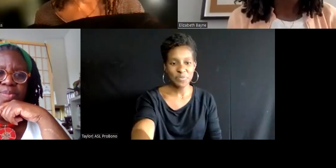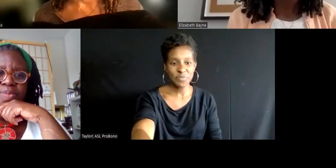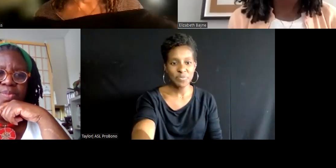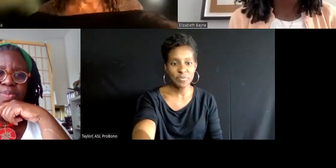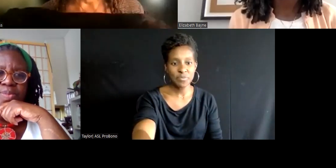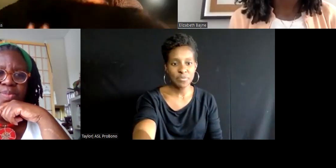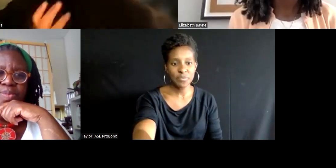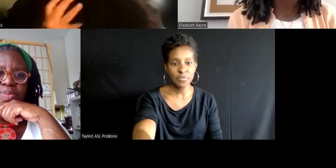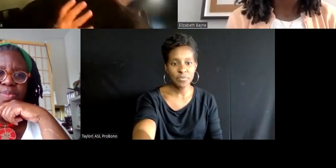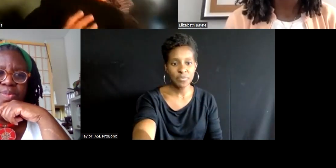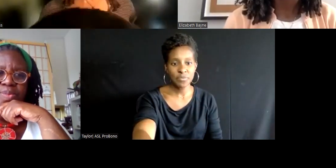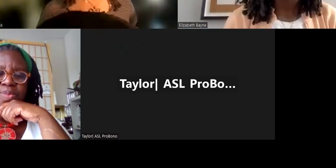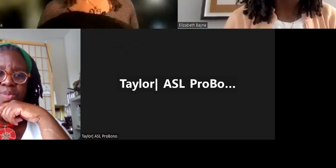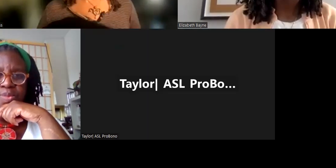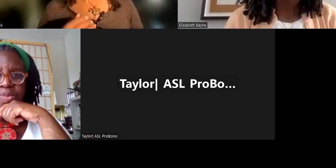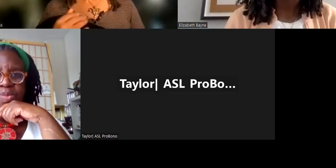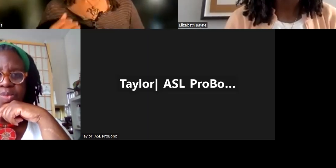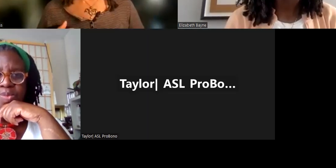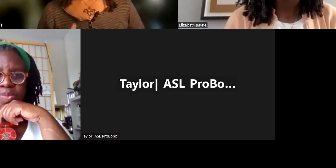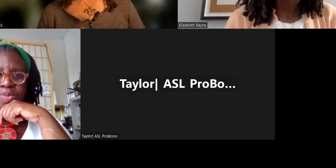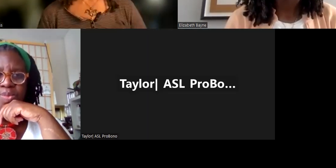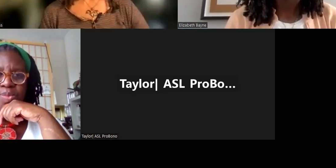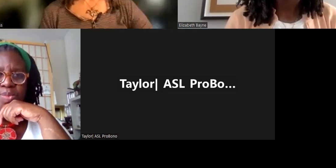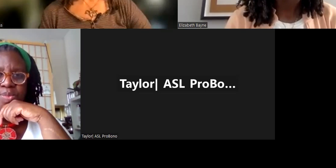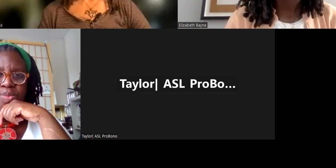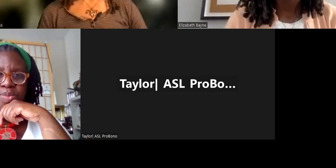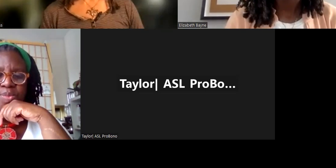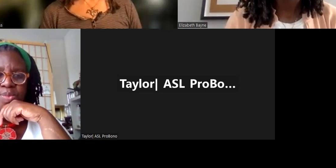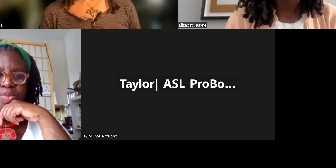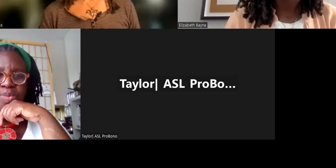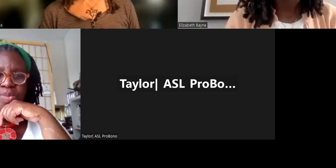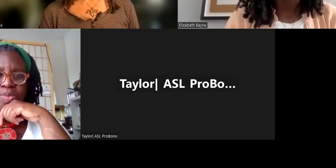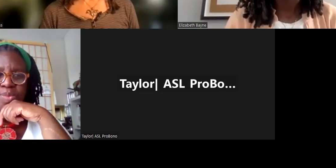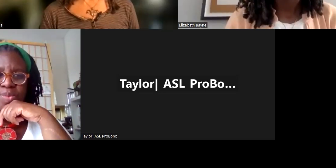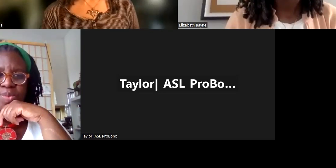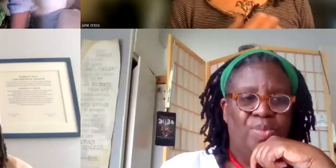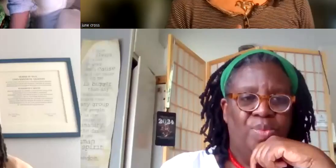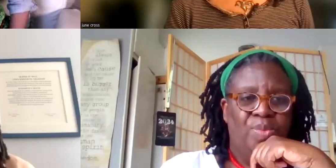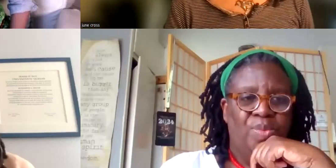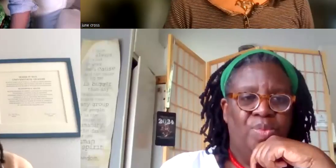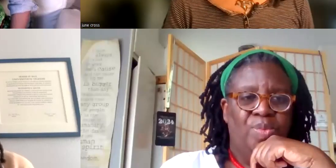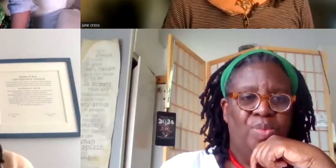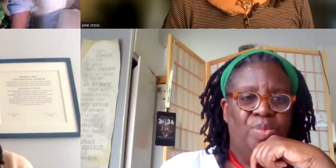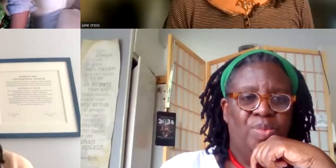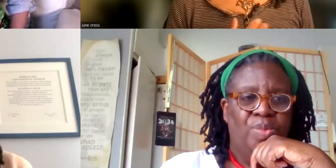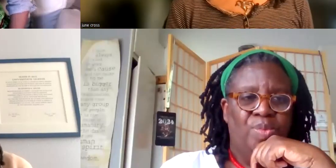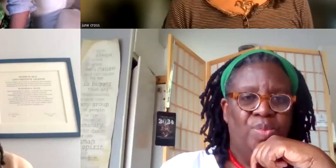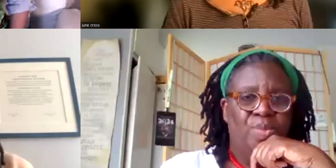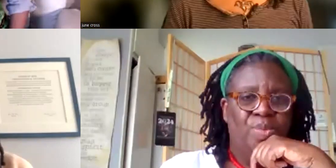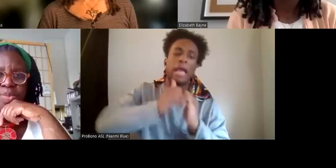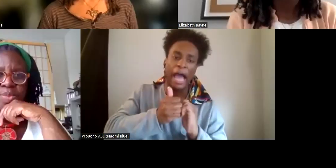So I know that your backgrounds are, we're talking about the approach to the filmmaking,